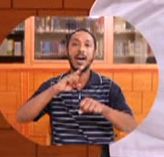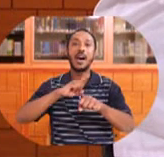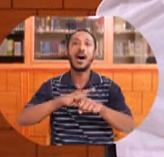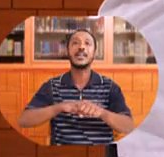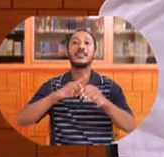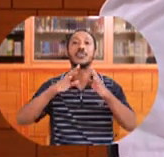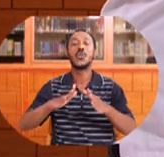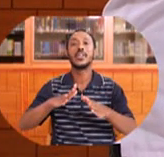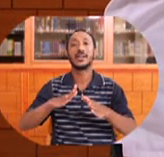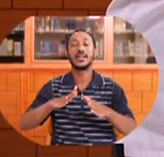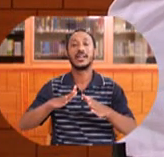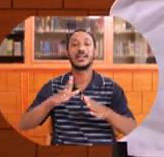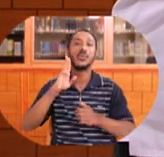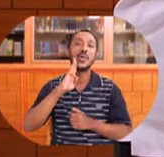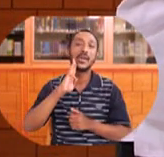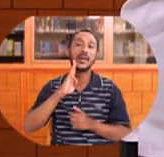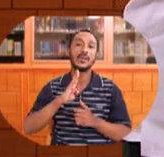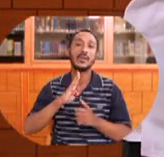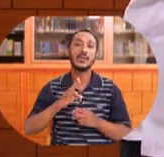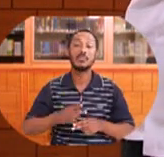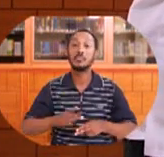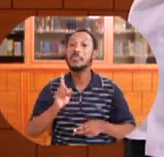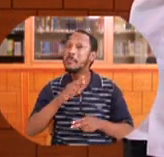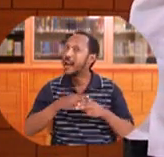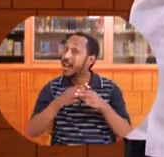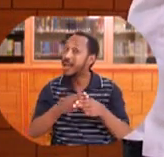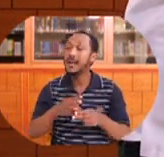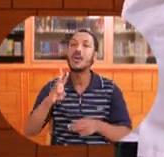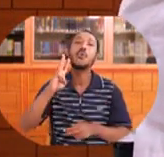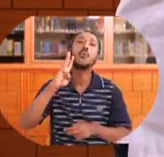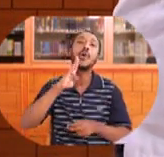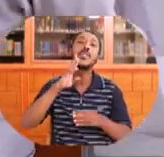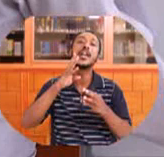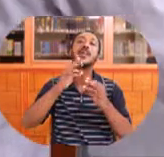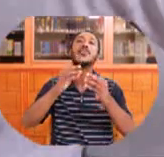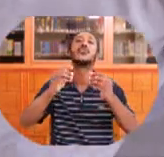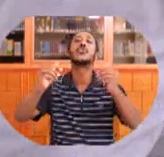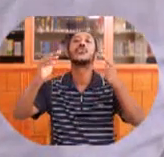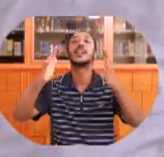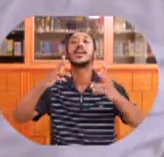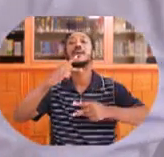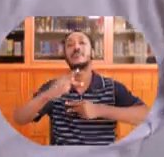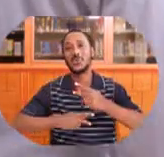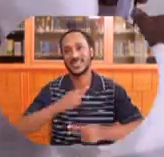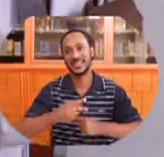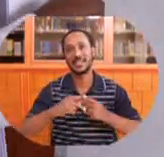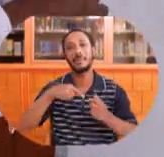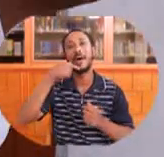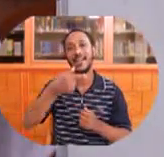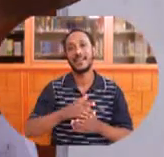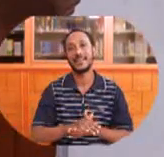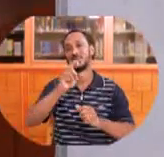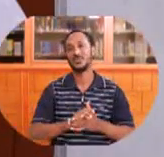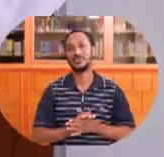hardness of water is known as water softening, or